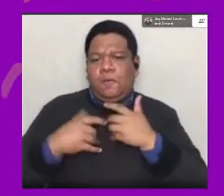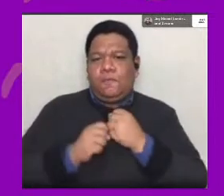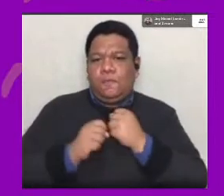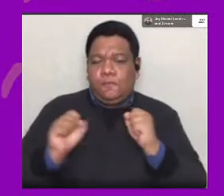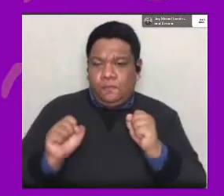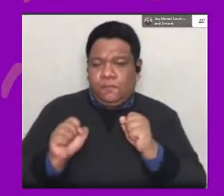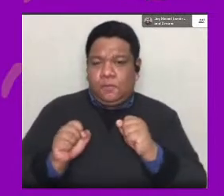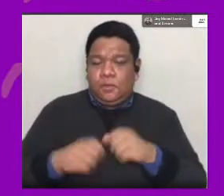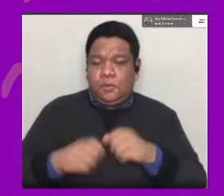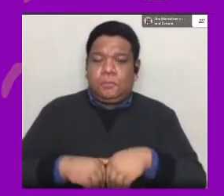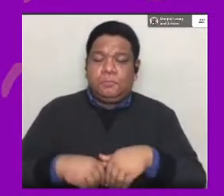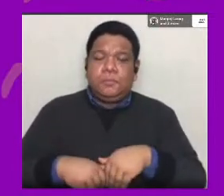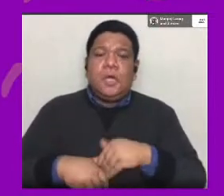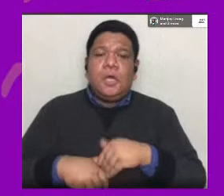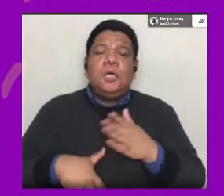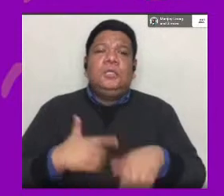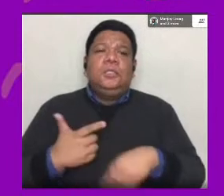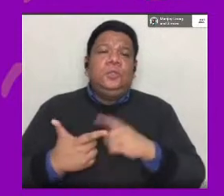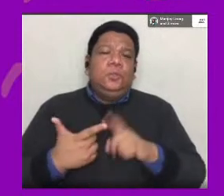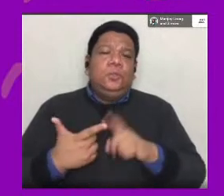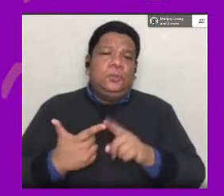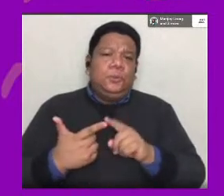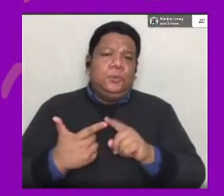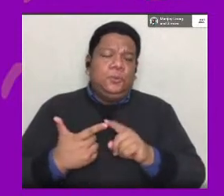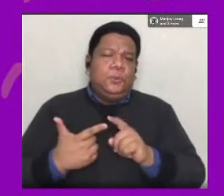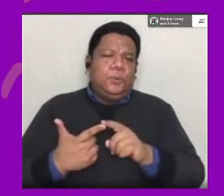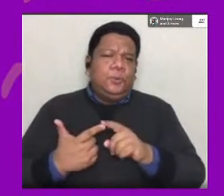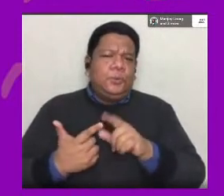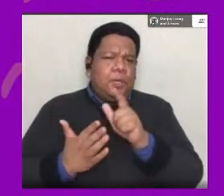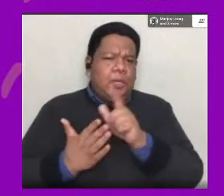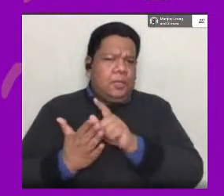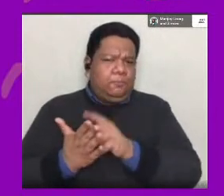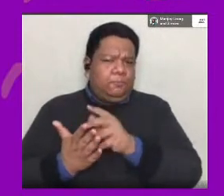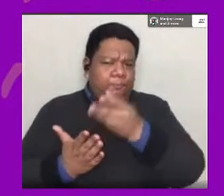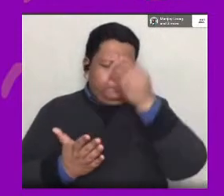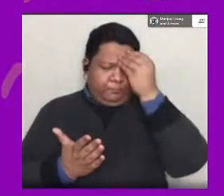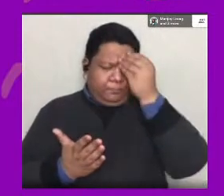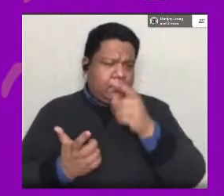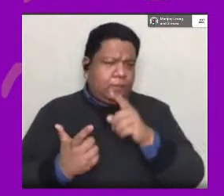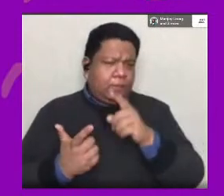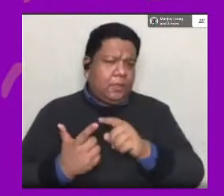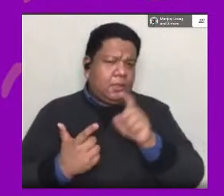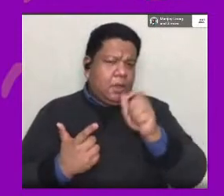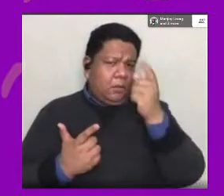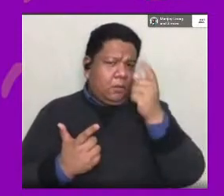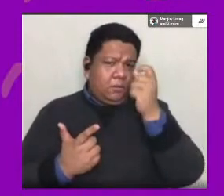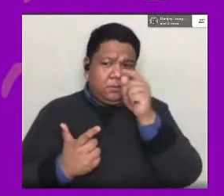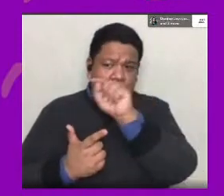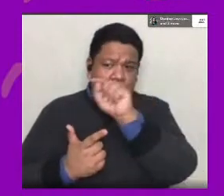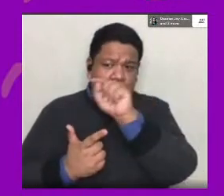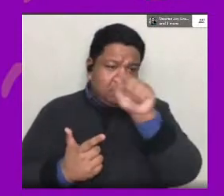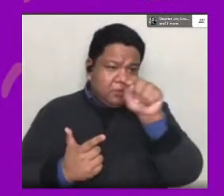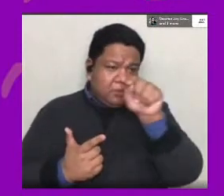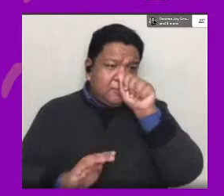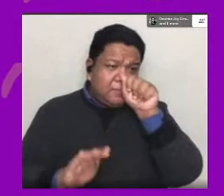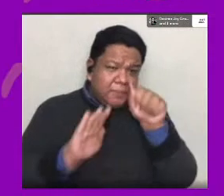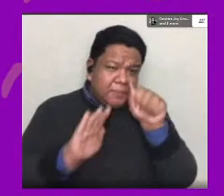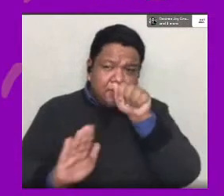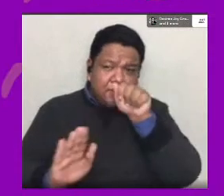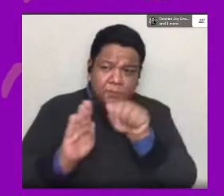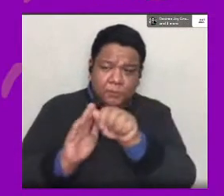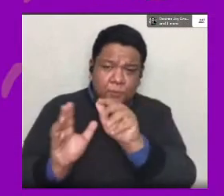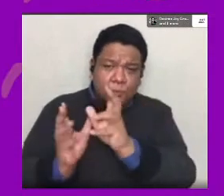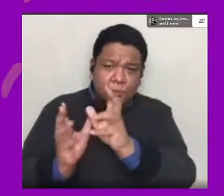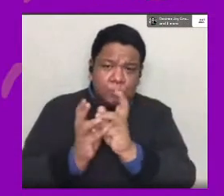Lesson 2, we must understand the ways that more invisible groups within vulnerable communities